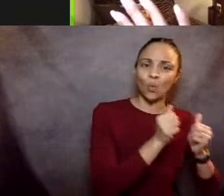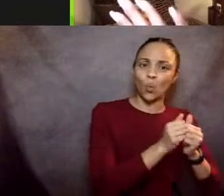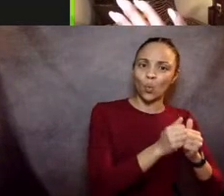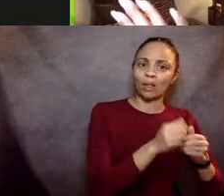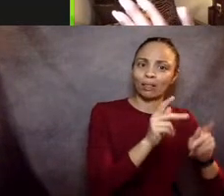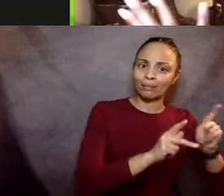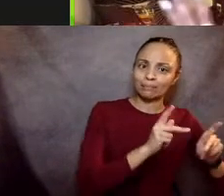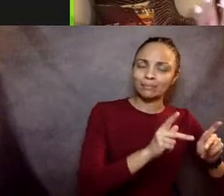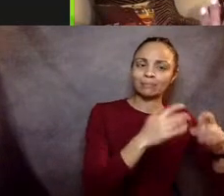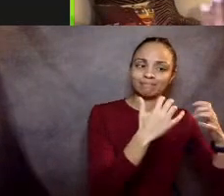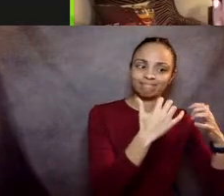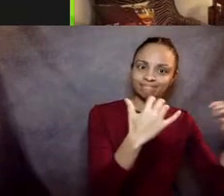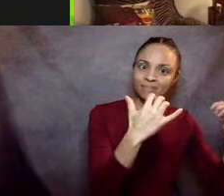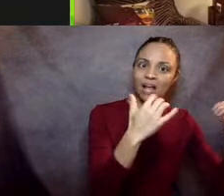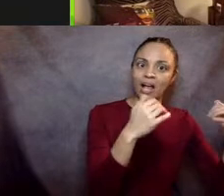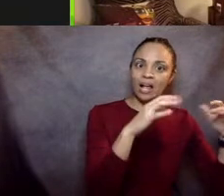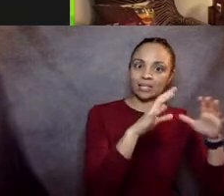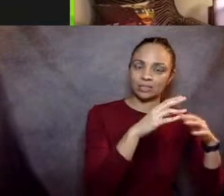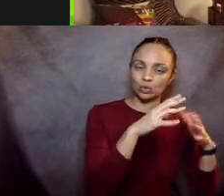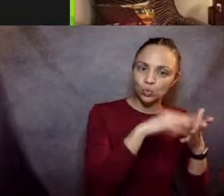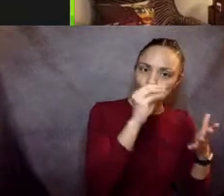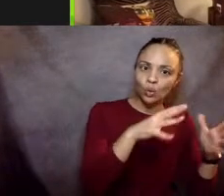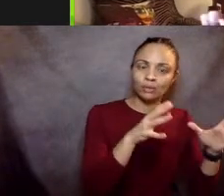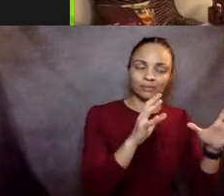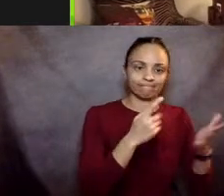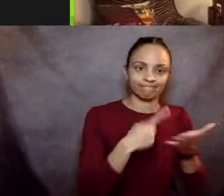a world, you know, to be